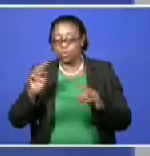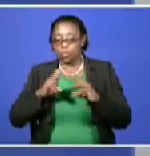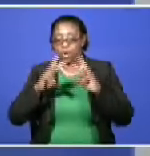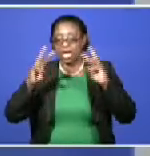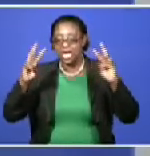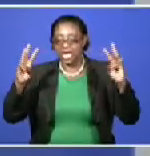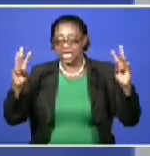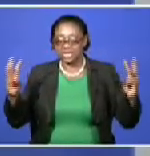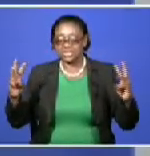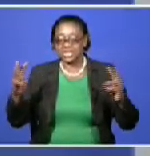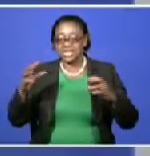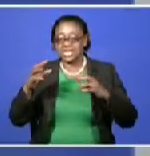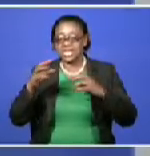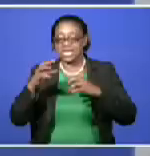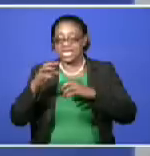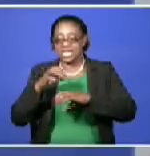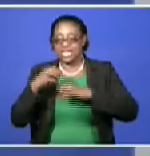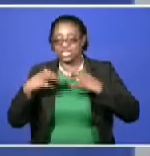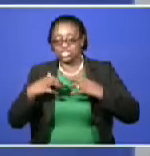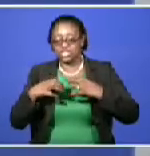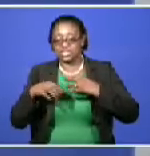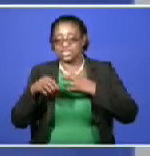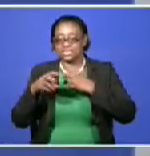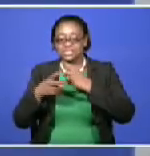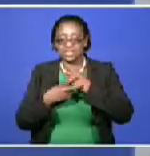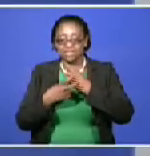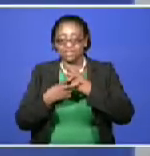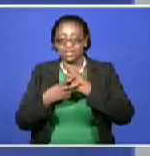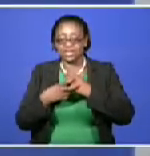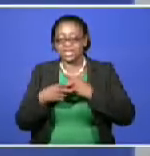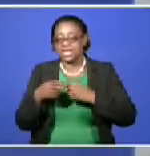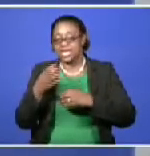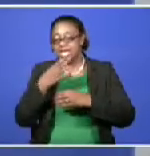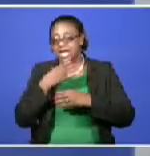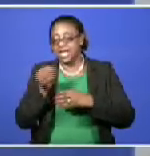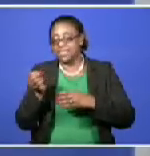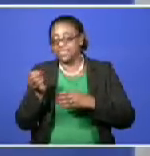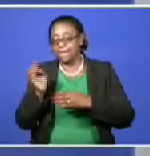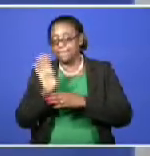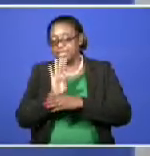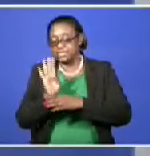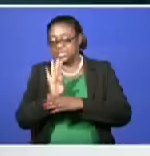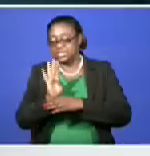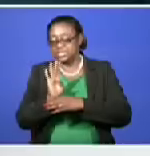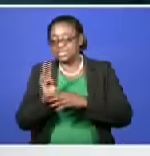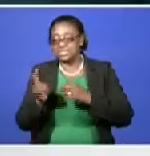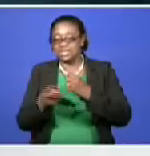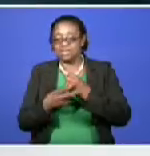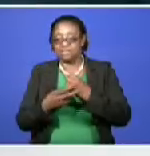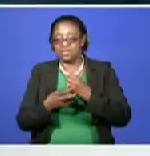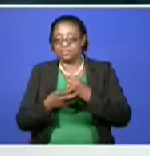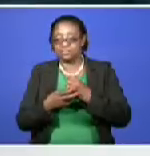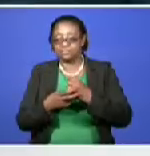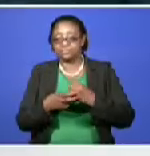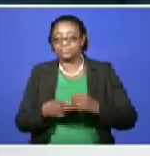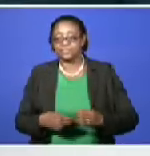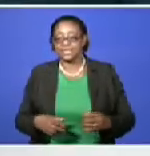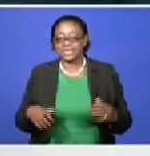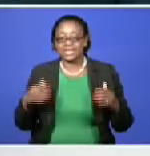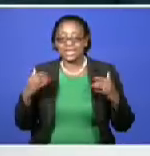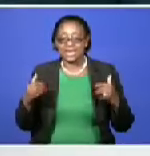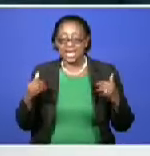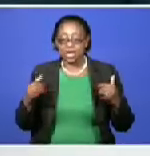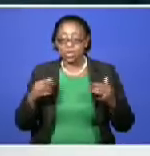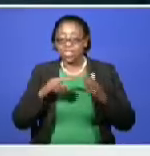used energy saving devices installed at the businesses in question and not electricity theft. Now,